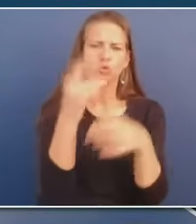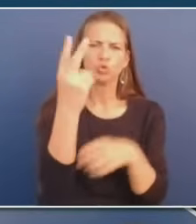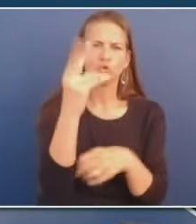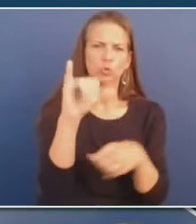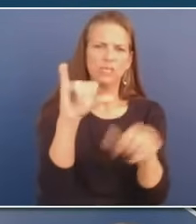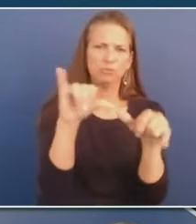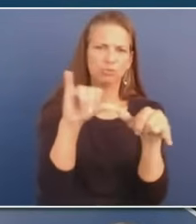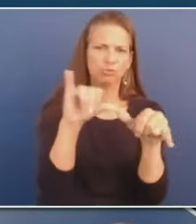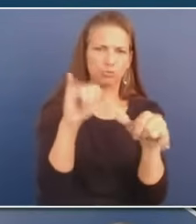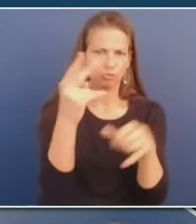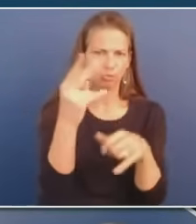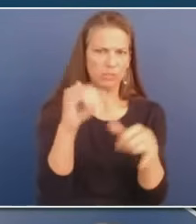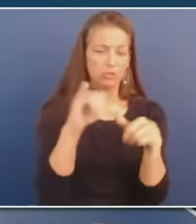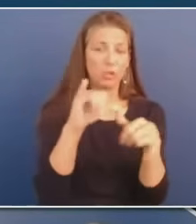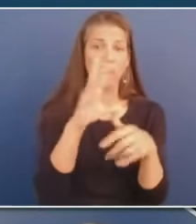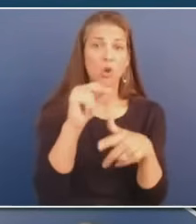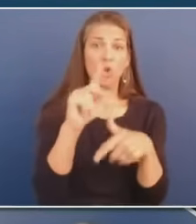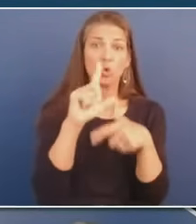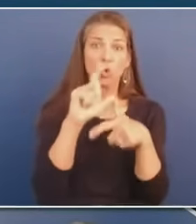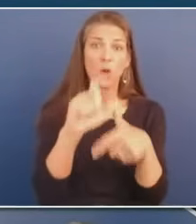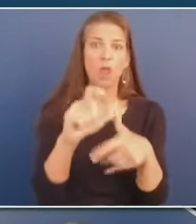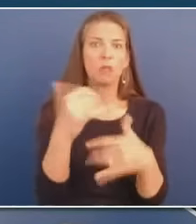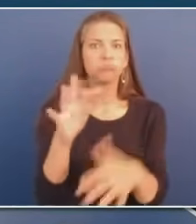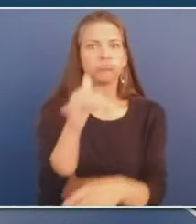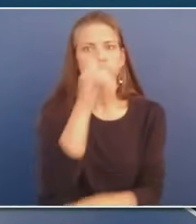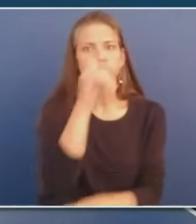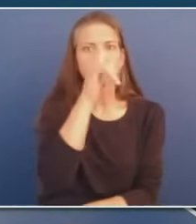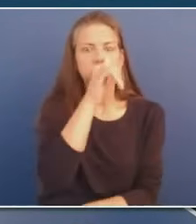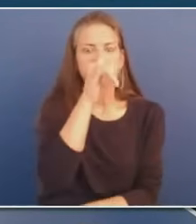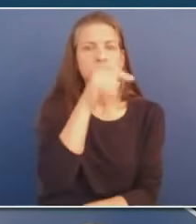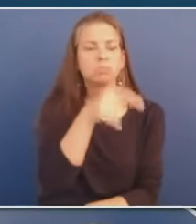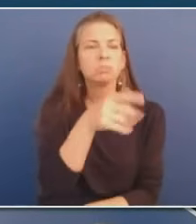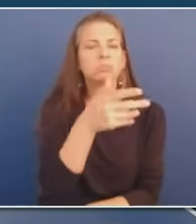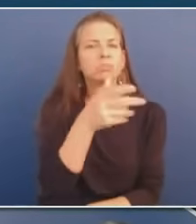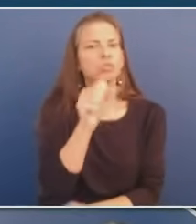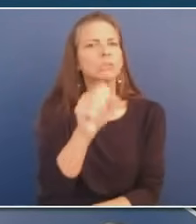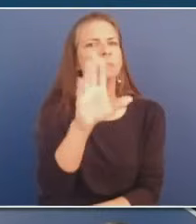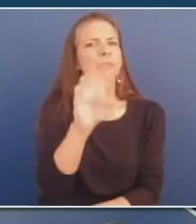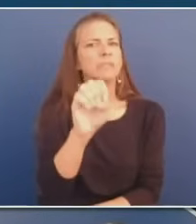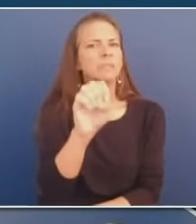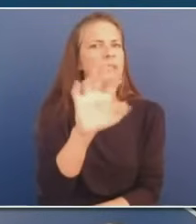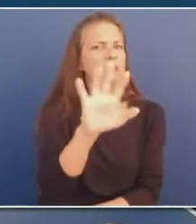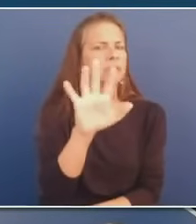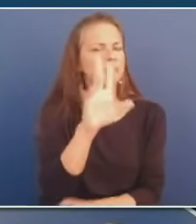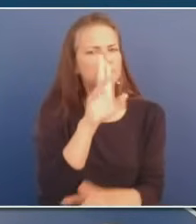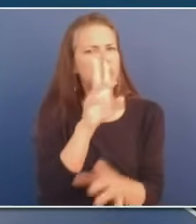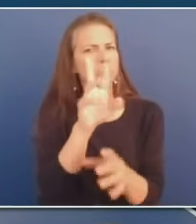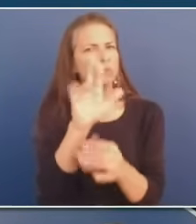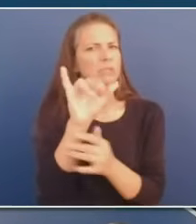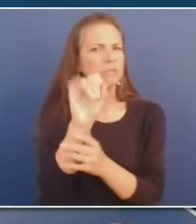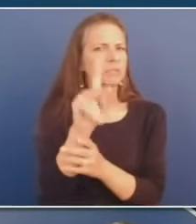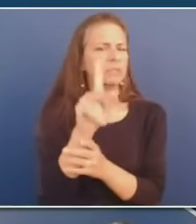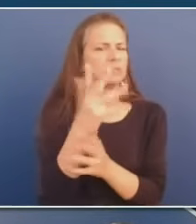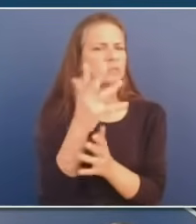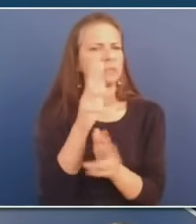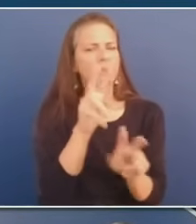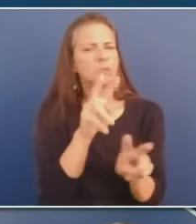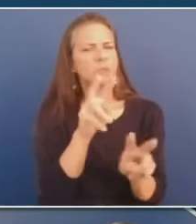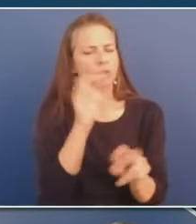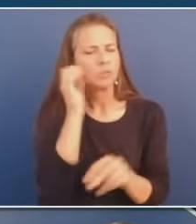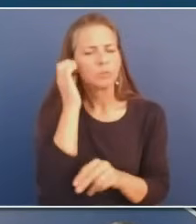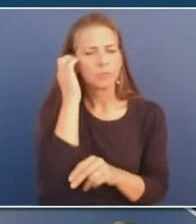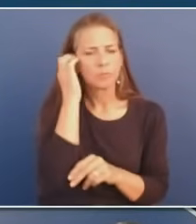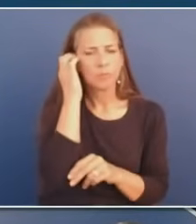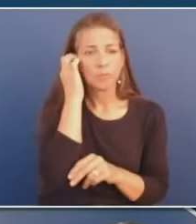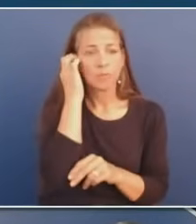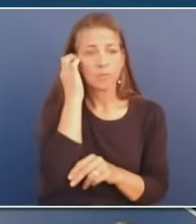potential for tornadoes, will really be watching after this first round comes through, whether the sun comes out. It'll be better if it's cloudy.